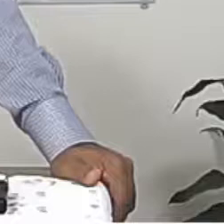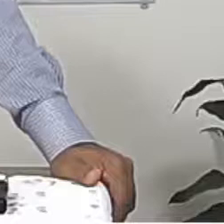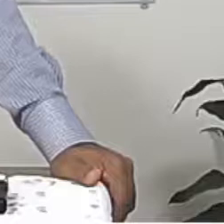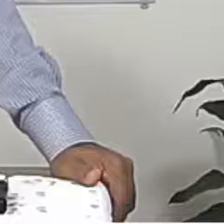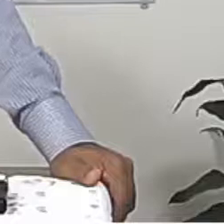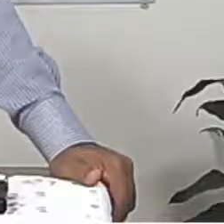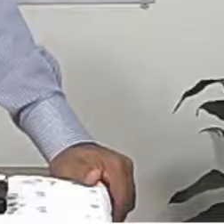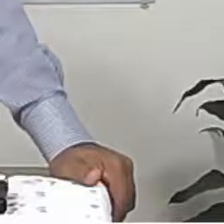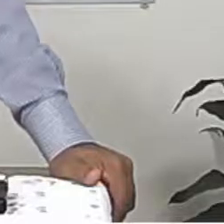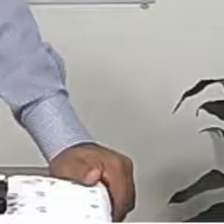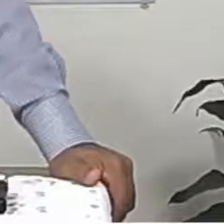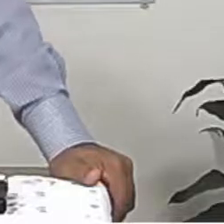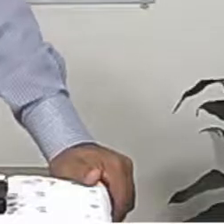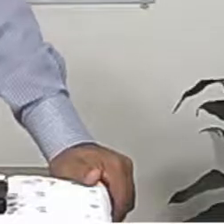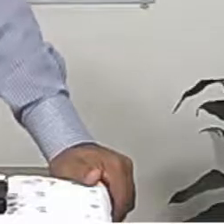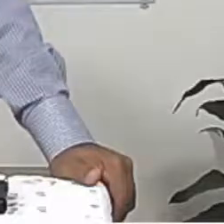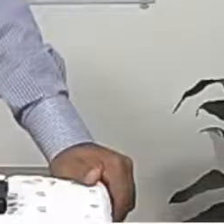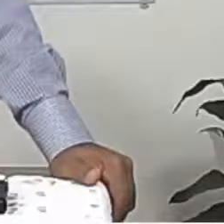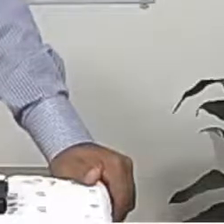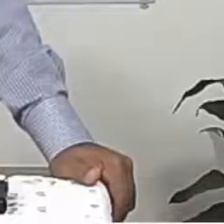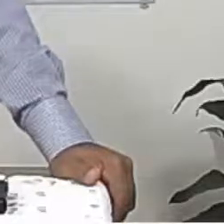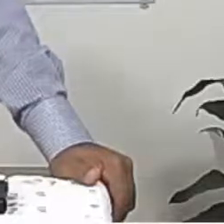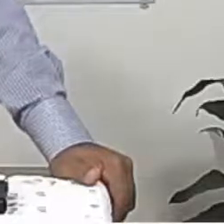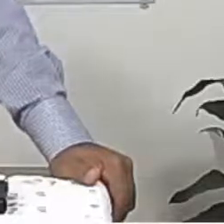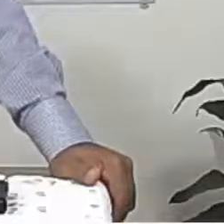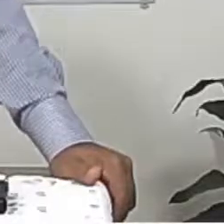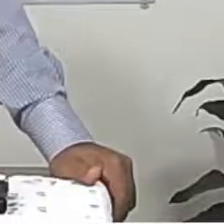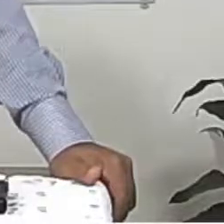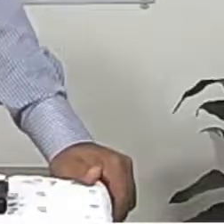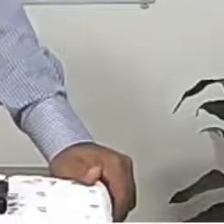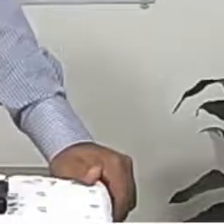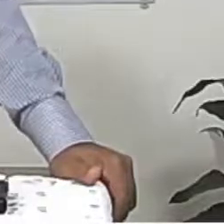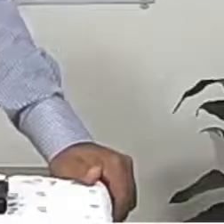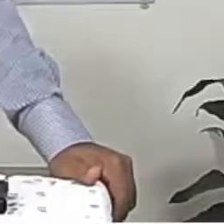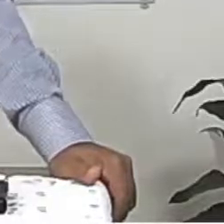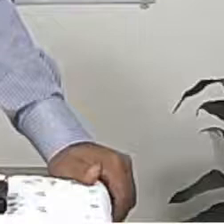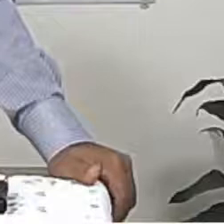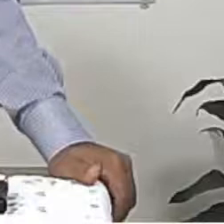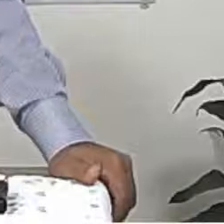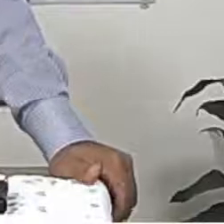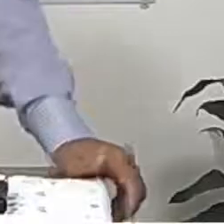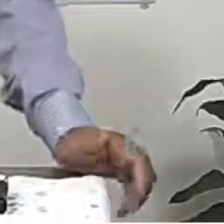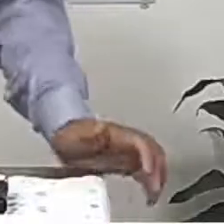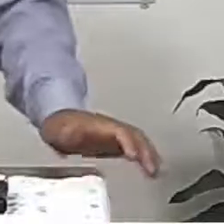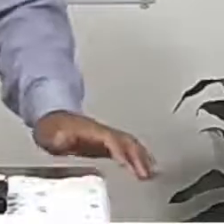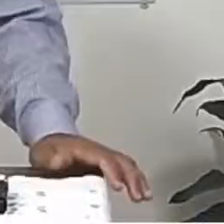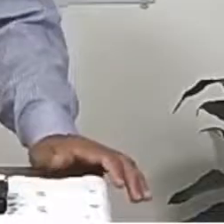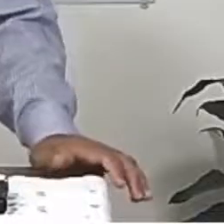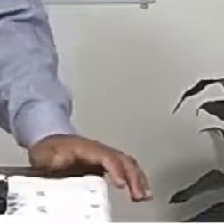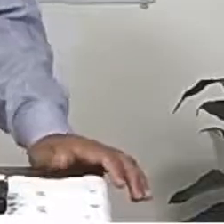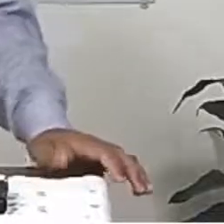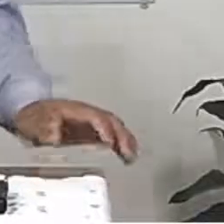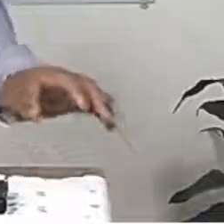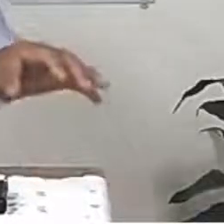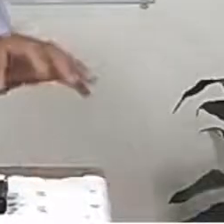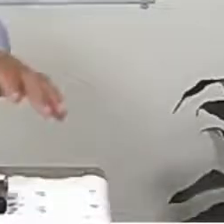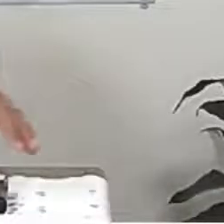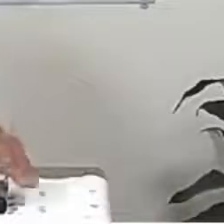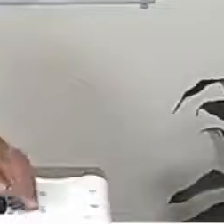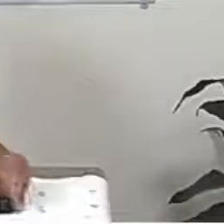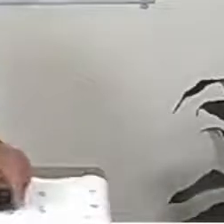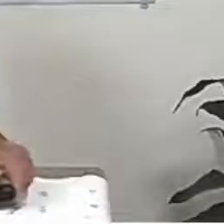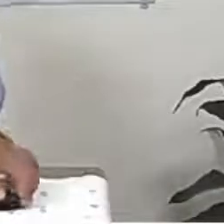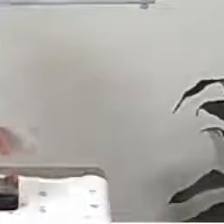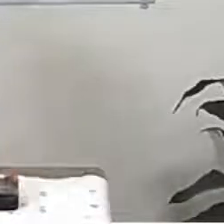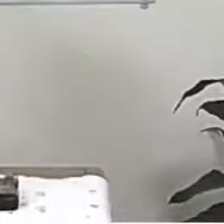church, here especially in our region. Give your blessing, we ask in the name of Jesus. Amen.